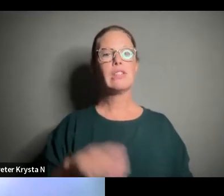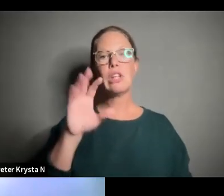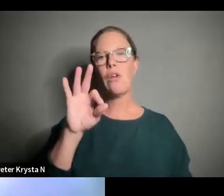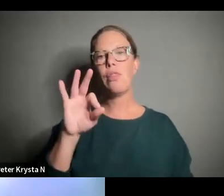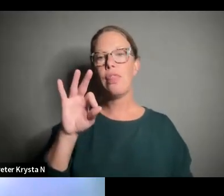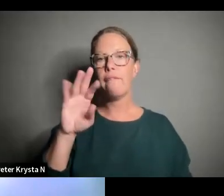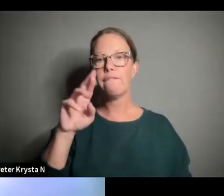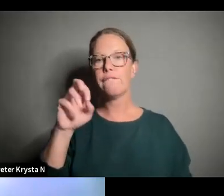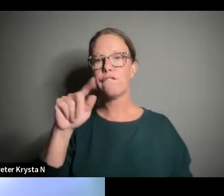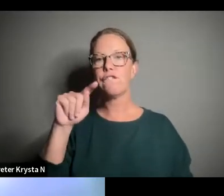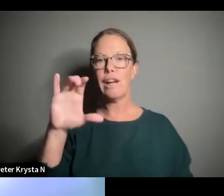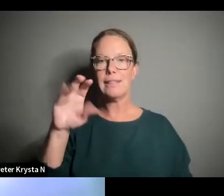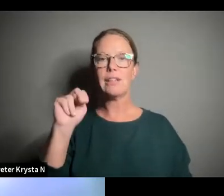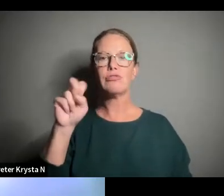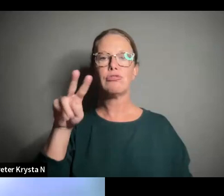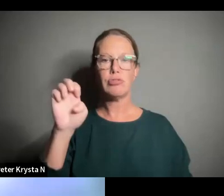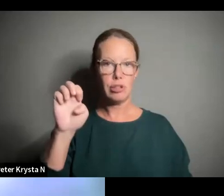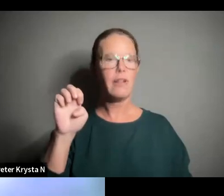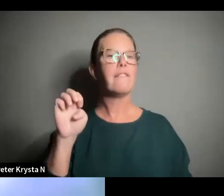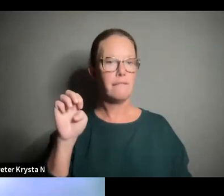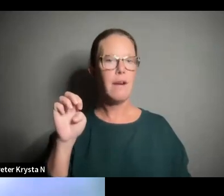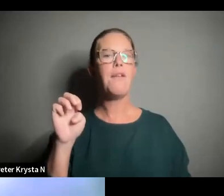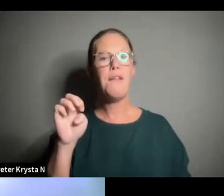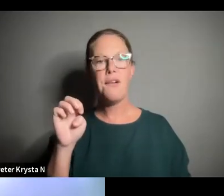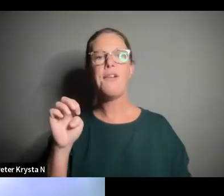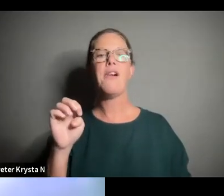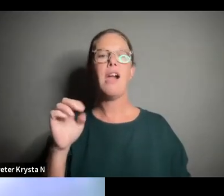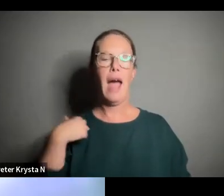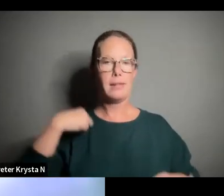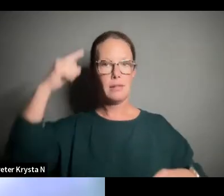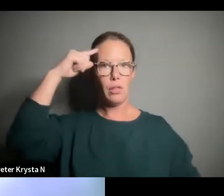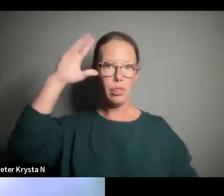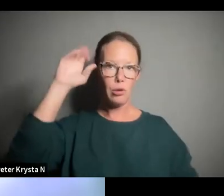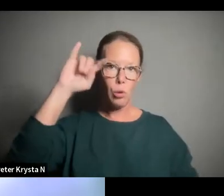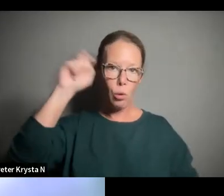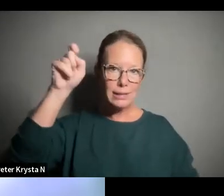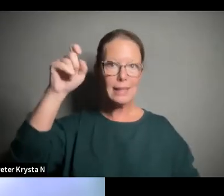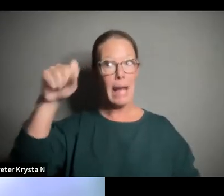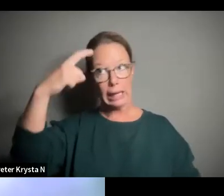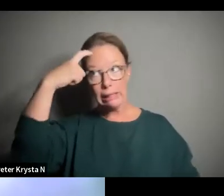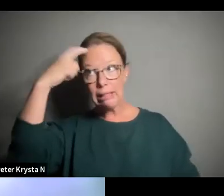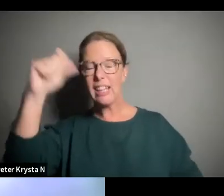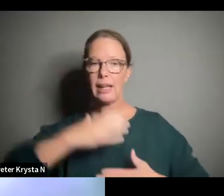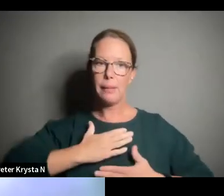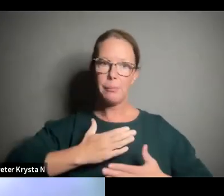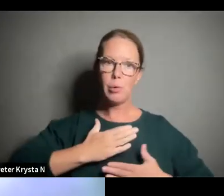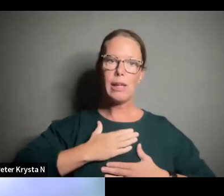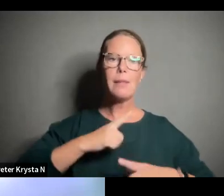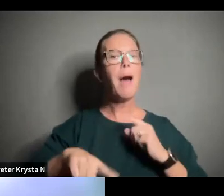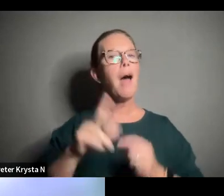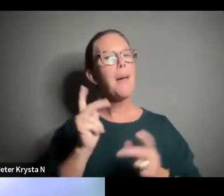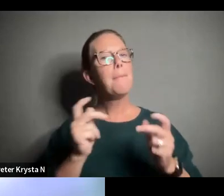are controlled by multiple things above the level of injury. My cerebral cortex, I can think and breathe. But